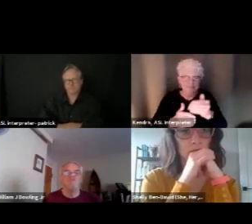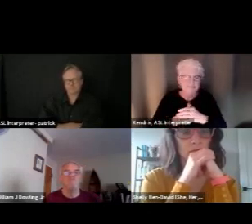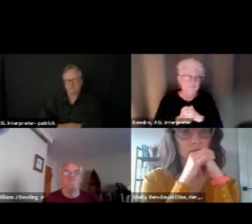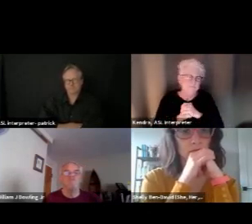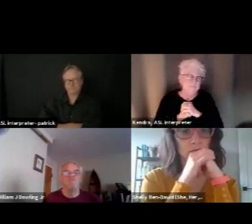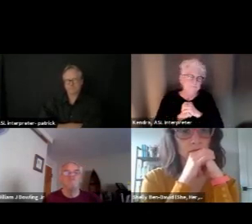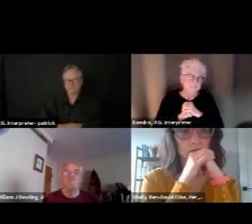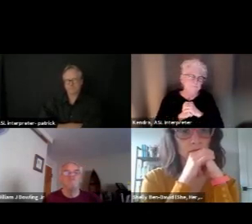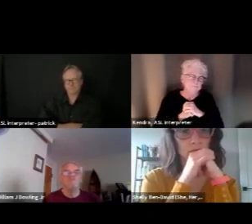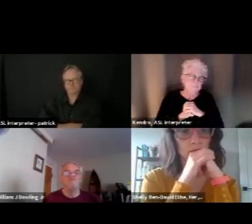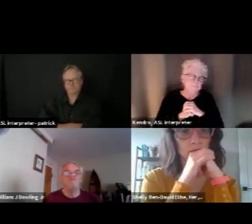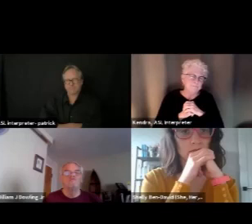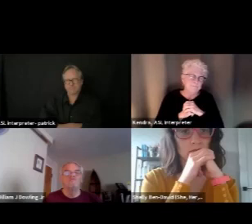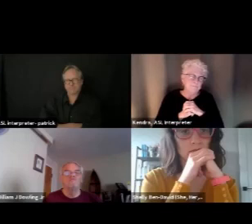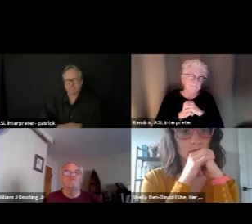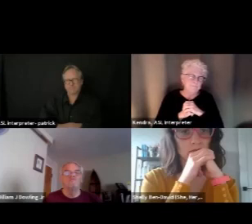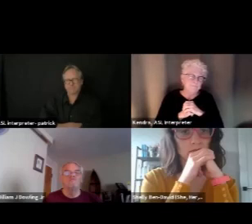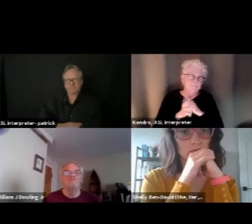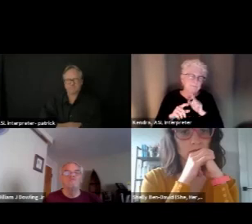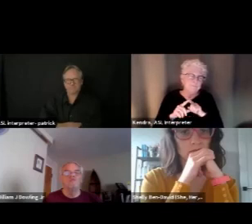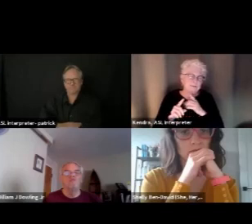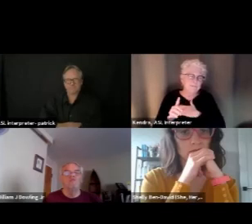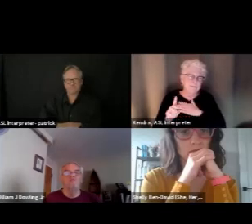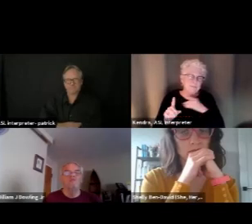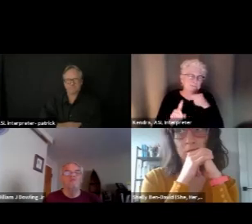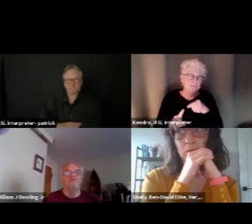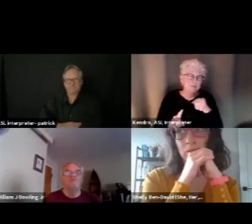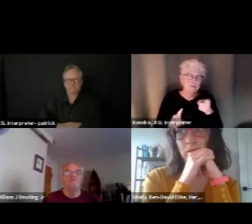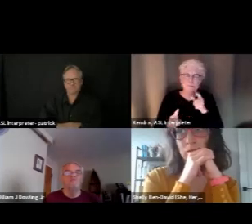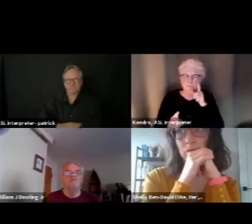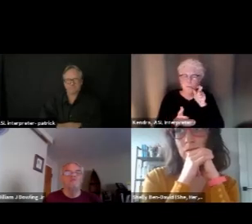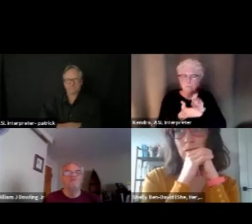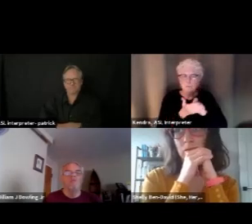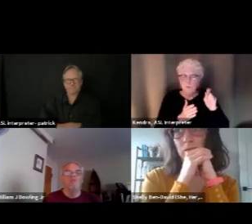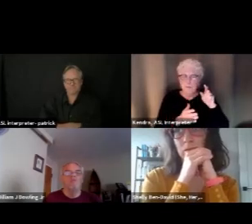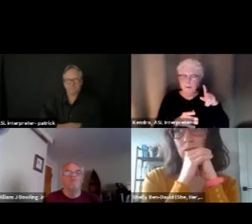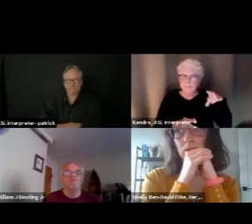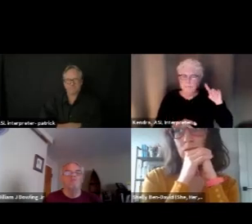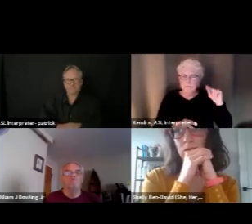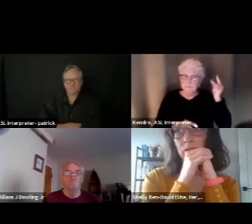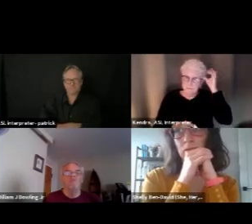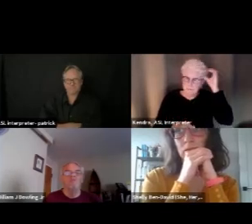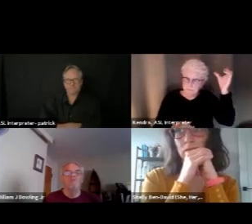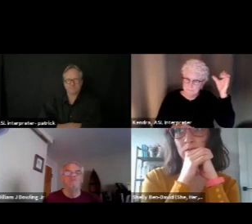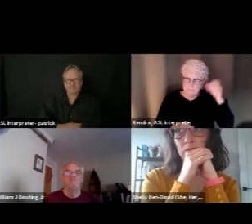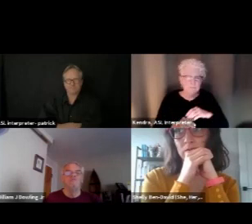was, how the authors of the post-traumatic growth concept describe it occurring